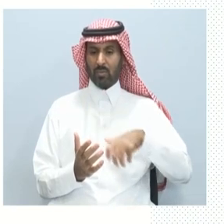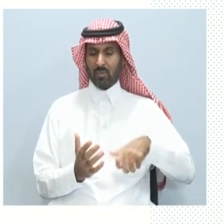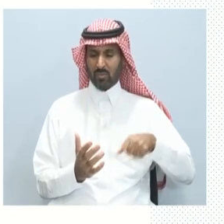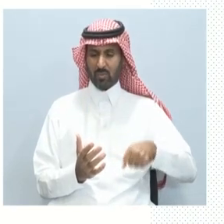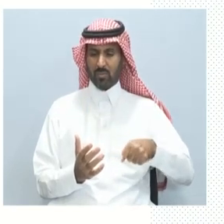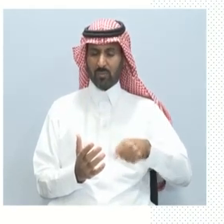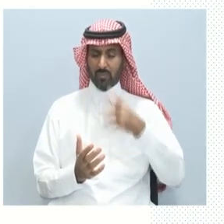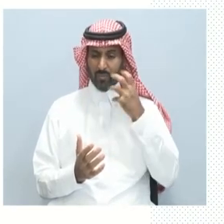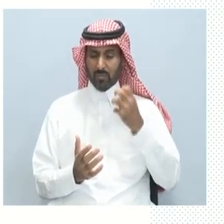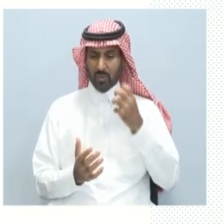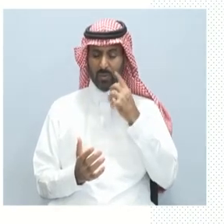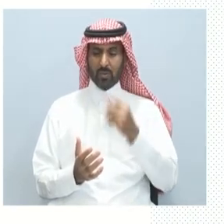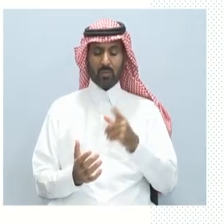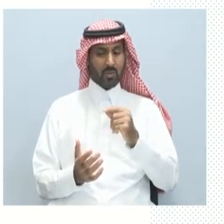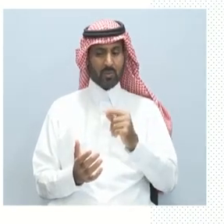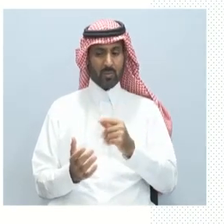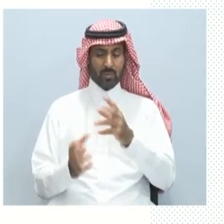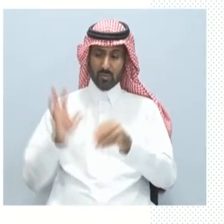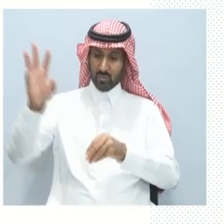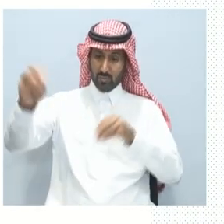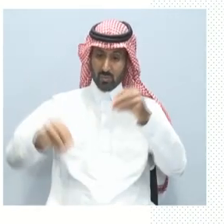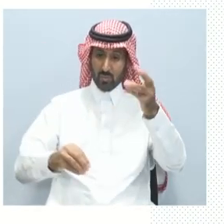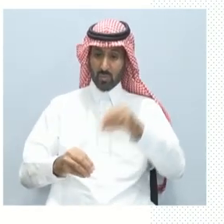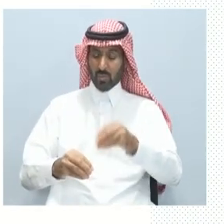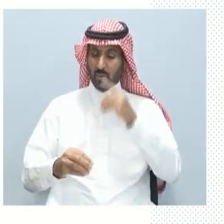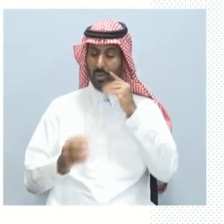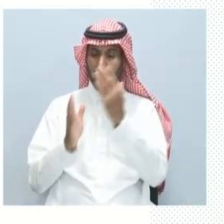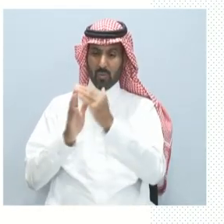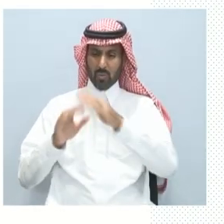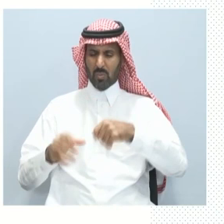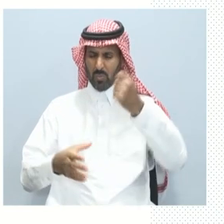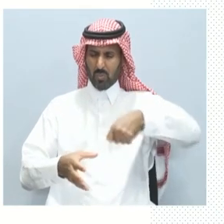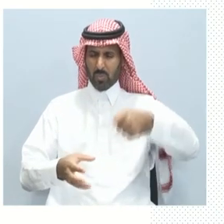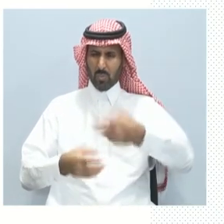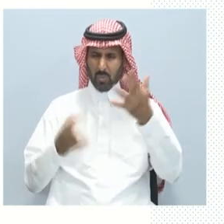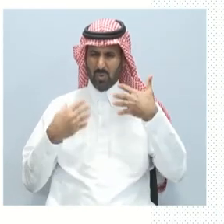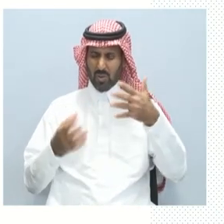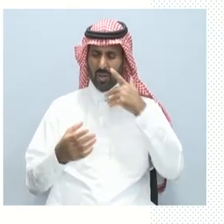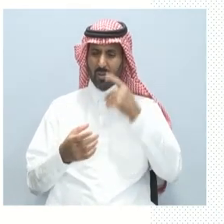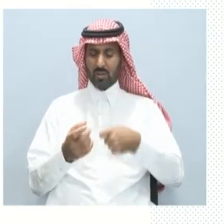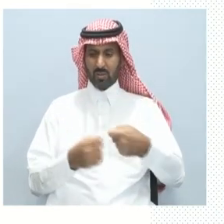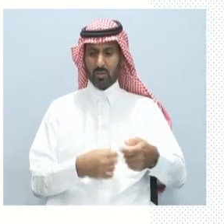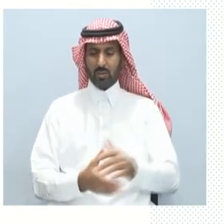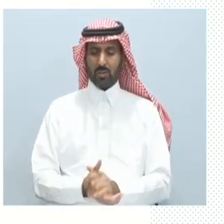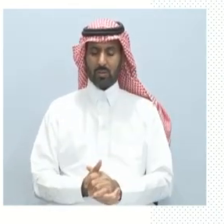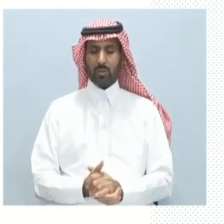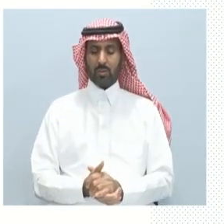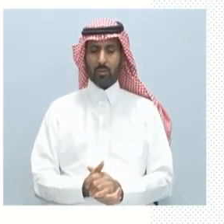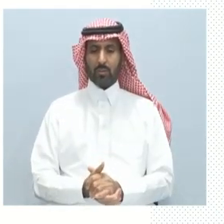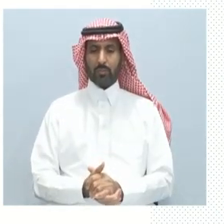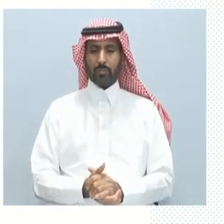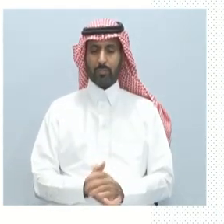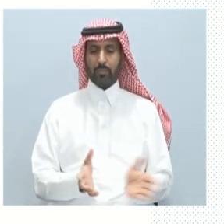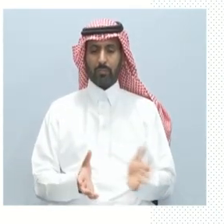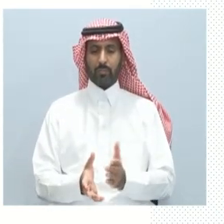was all useless because it collected too much dust and decided to sell it off to the first bidder for next